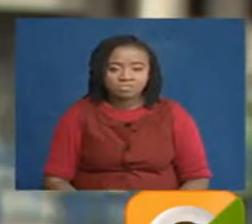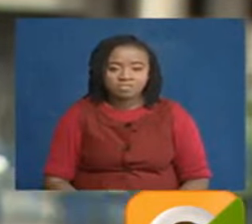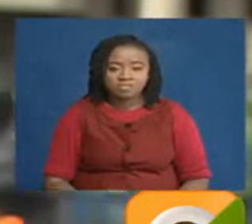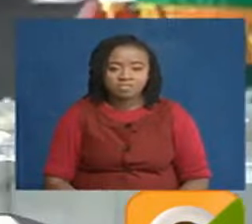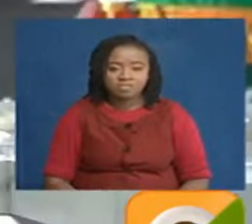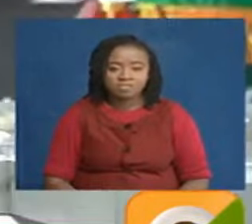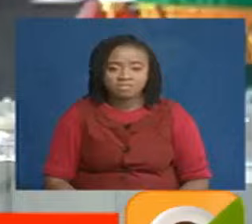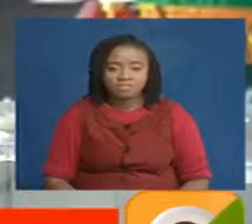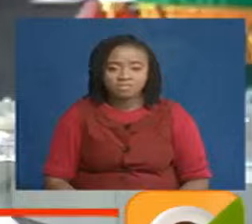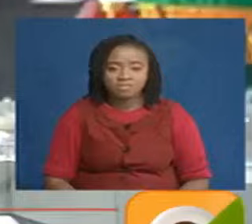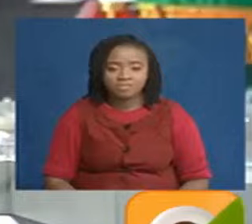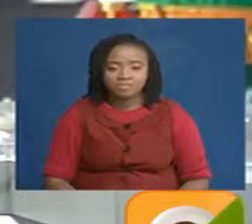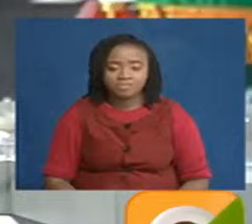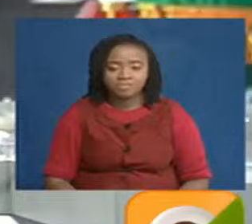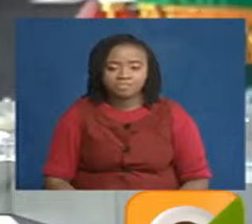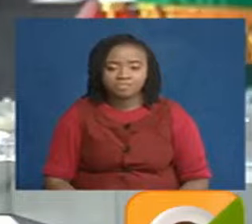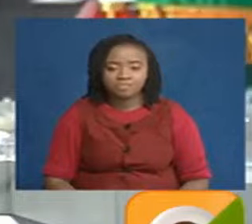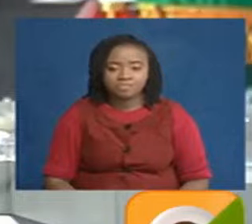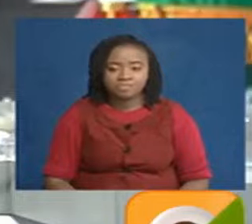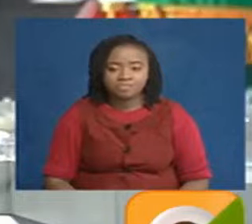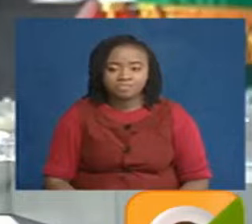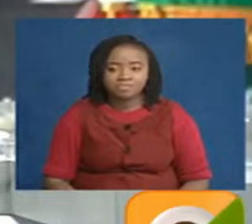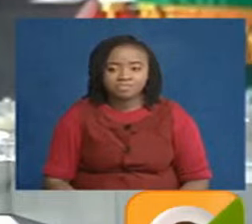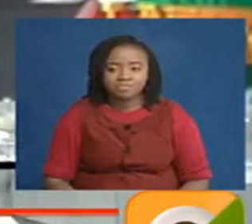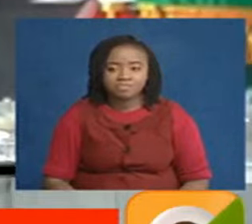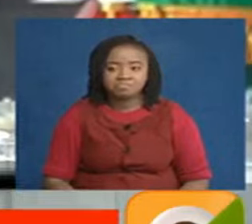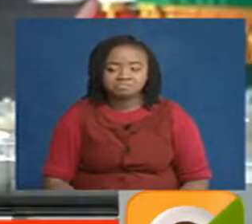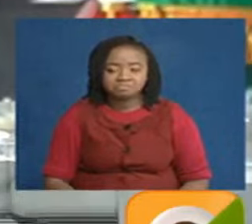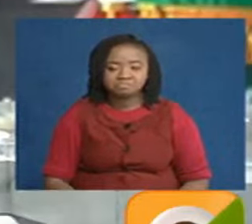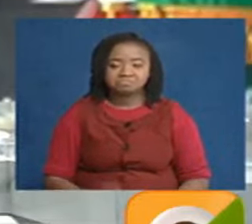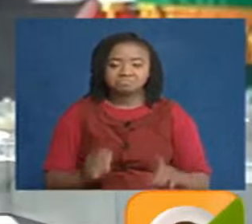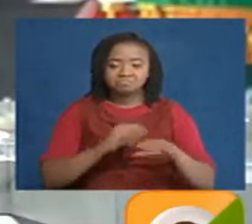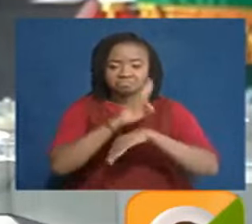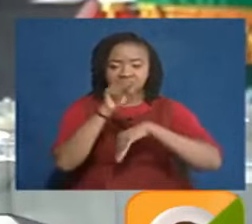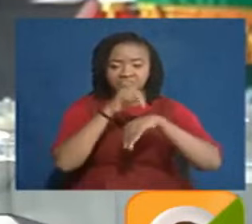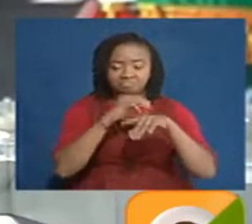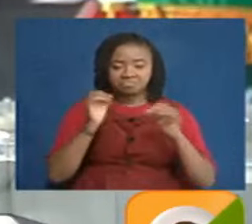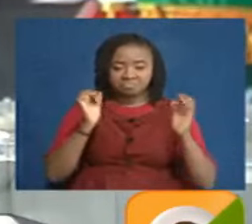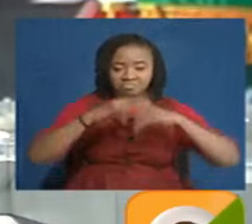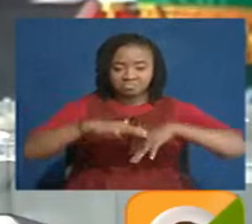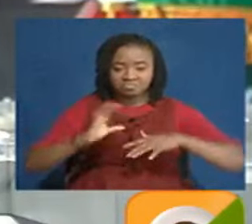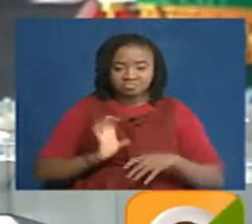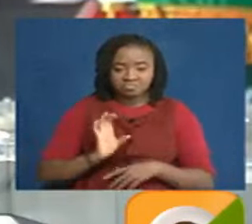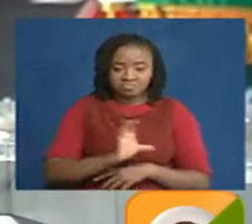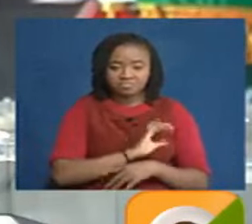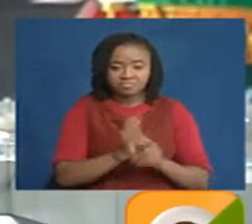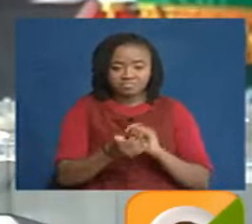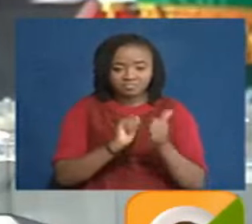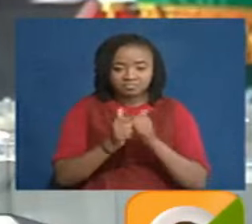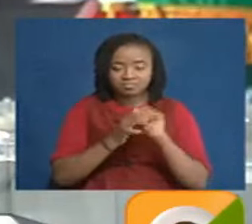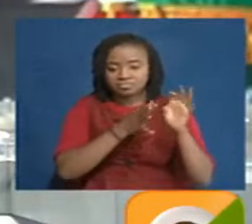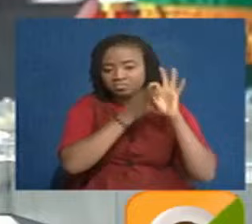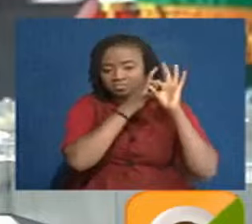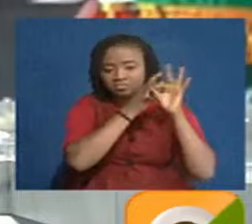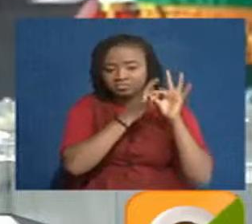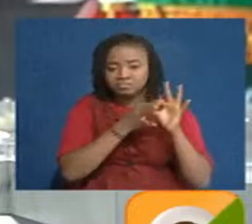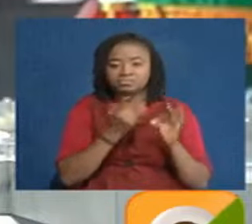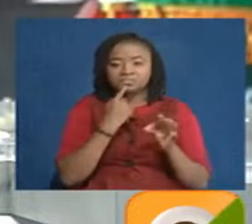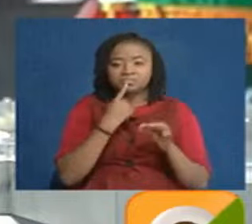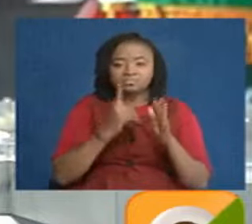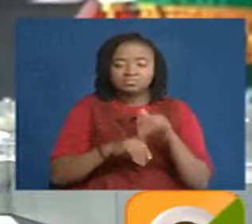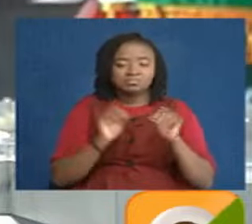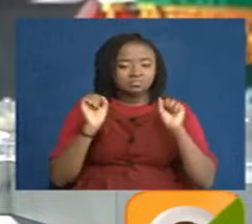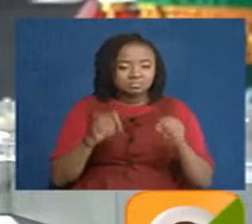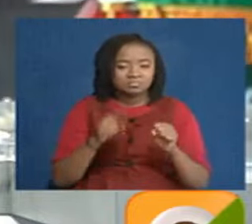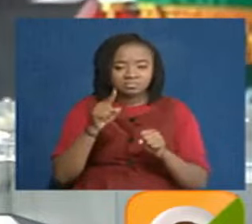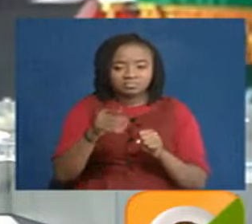Nairobi. The National Assembly Committee on Sports and Culture has raised questions over possible embezzlement of